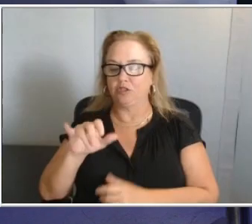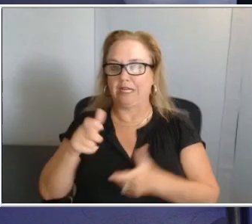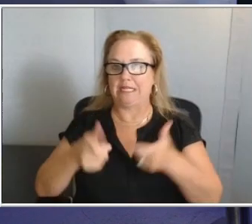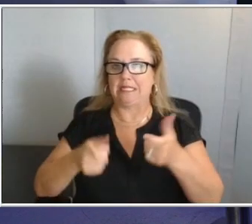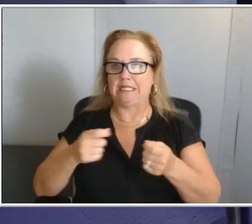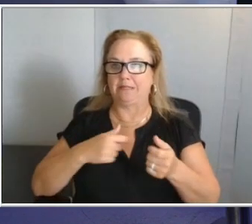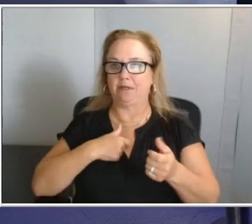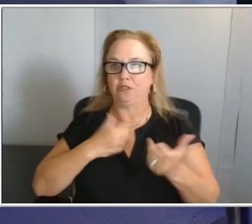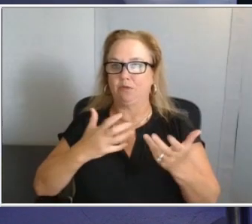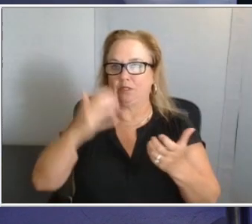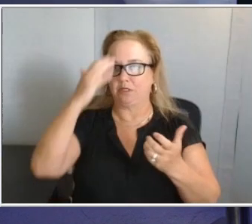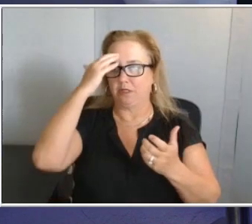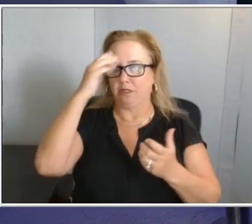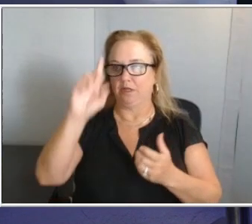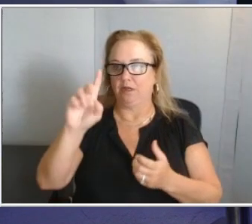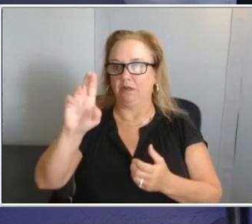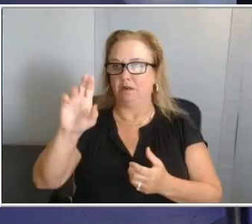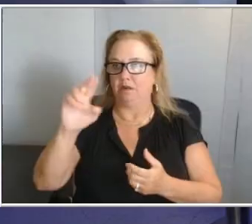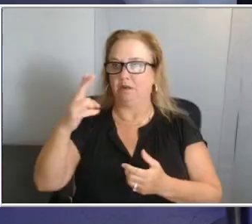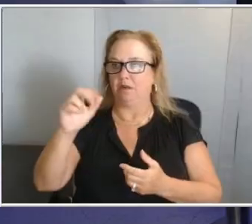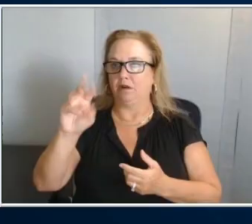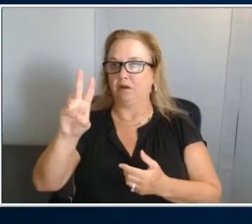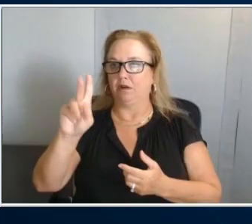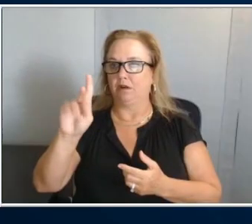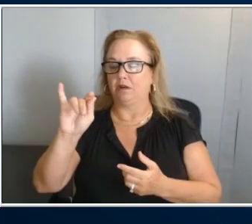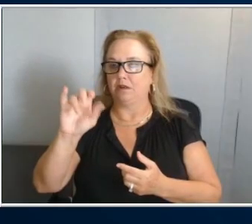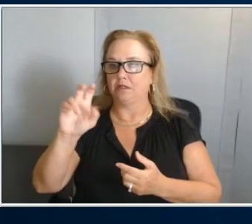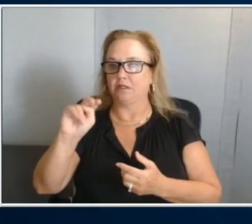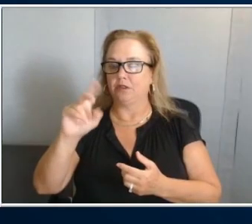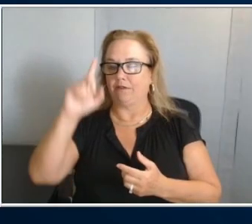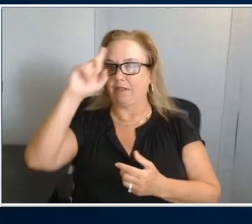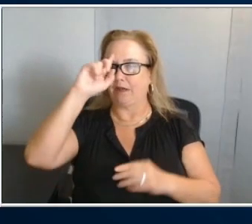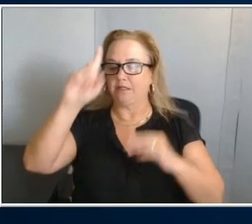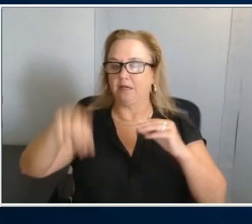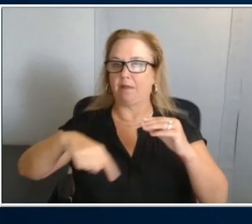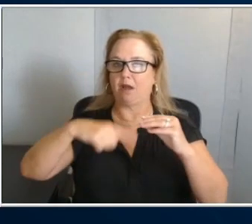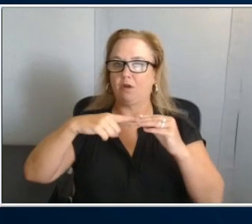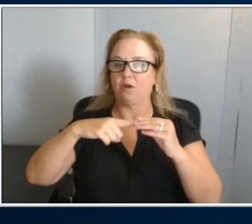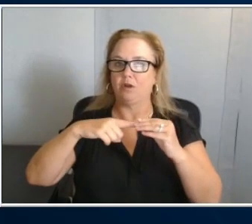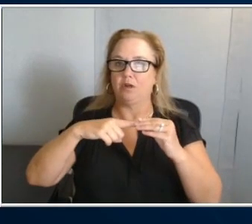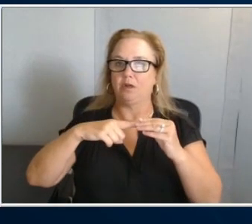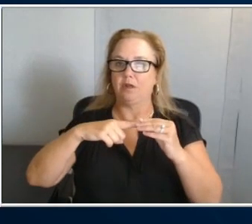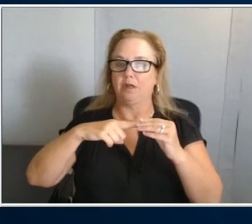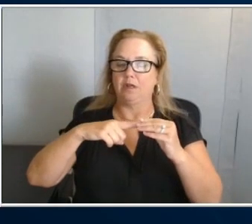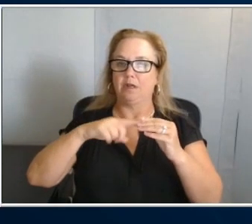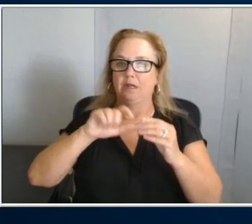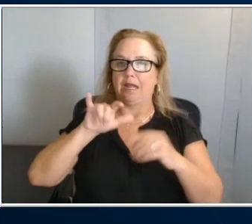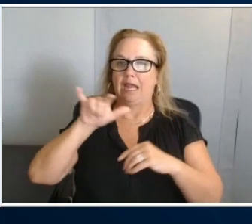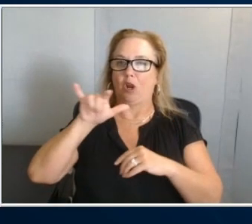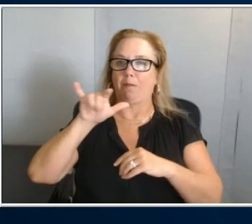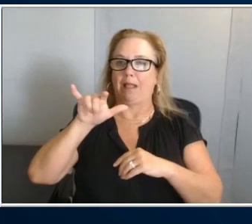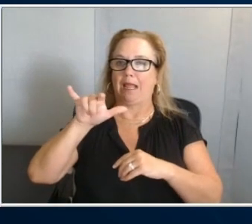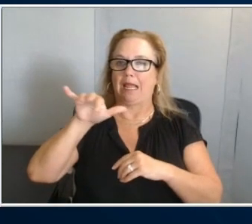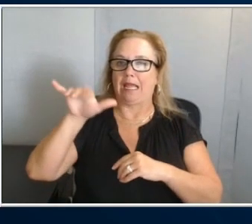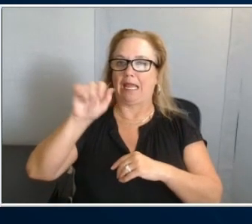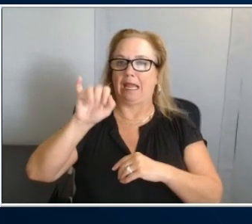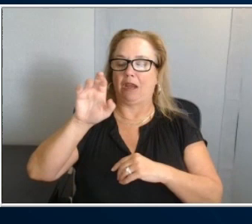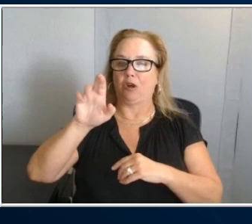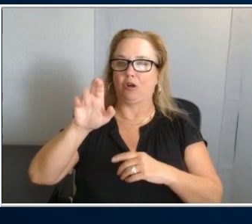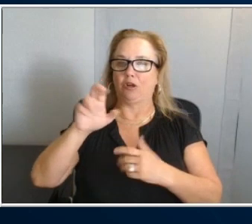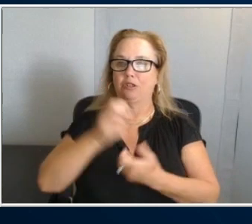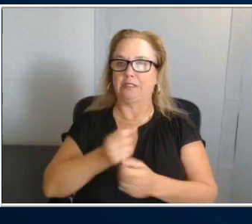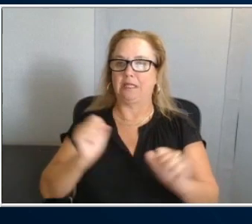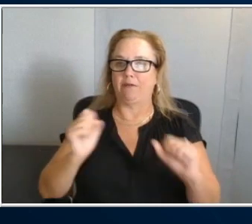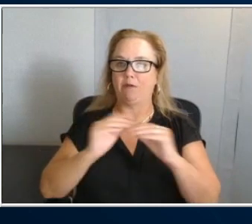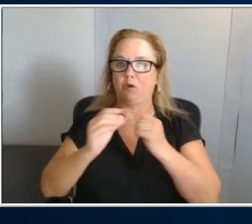wants to know, Dr. Hawkinson, if you have any insight on whether or not the air in an airplane is safer or more dangerous.